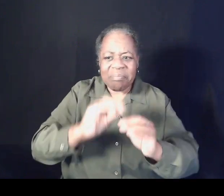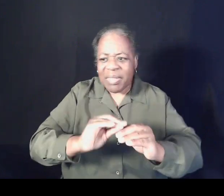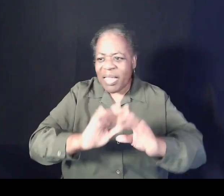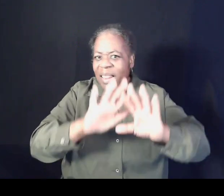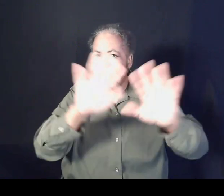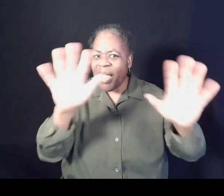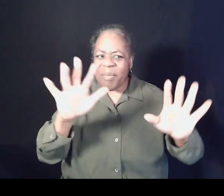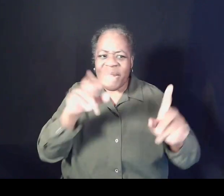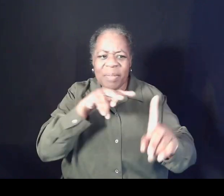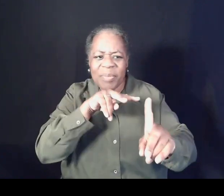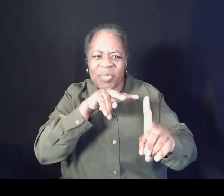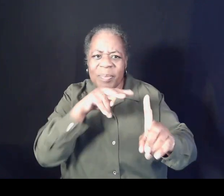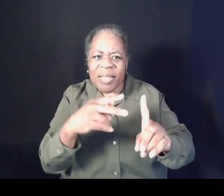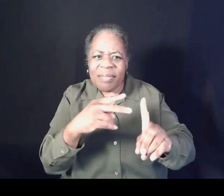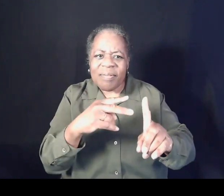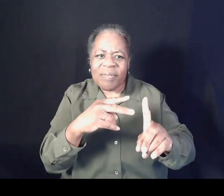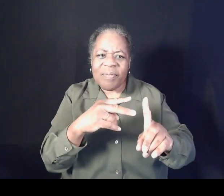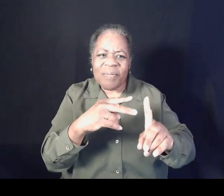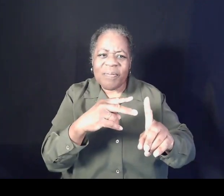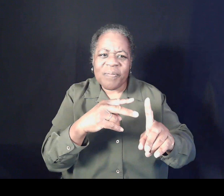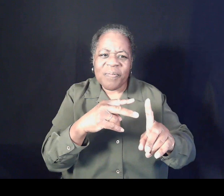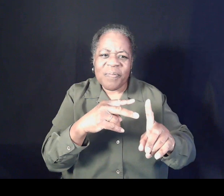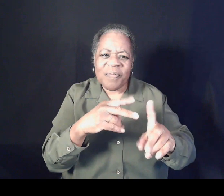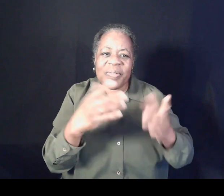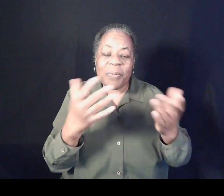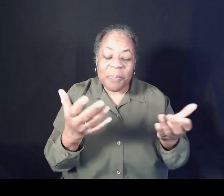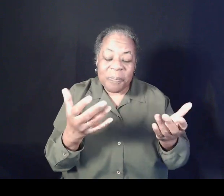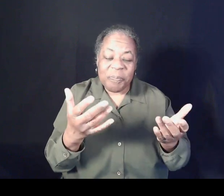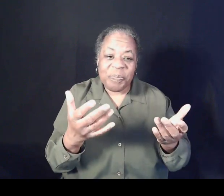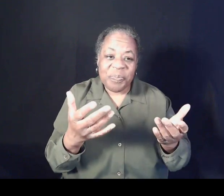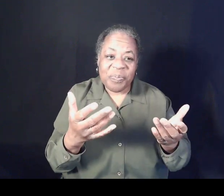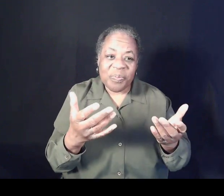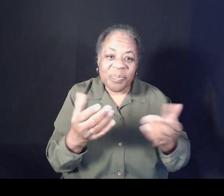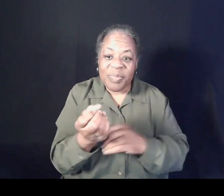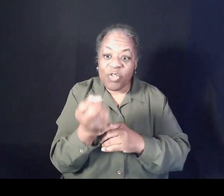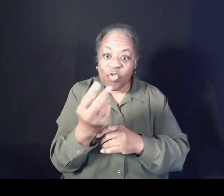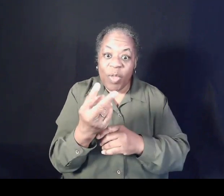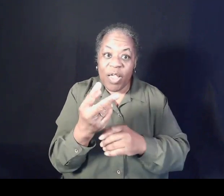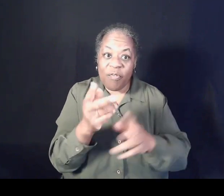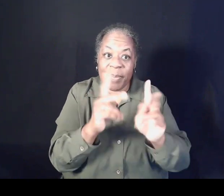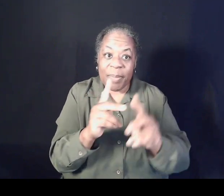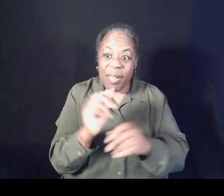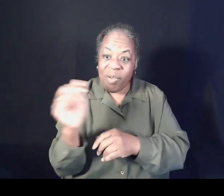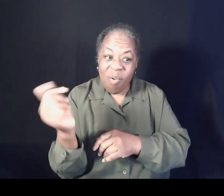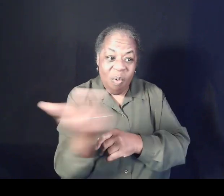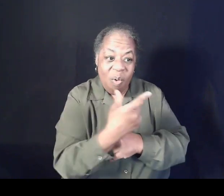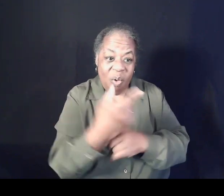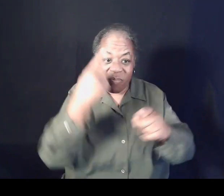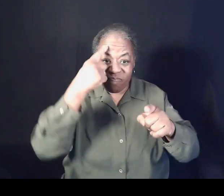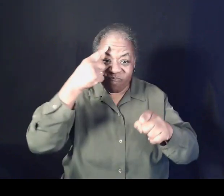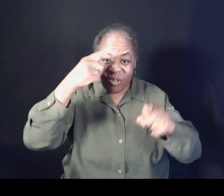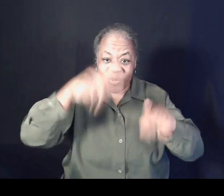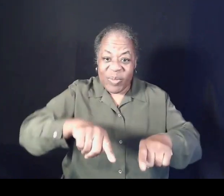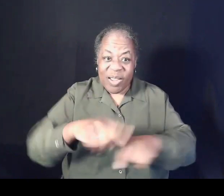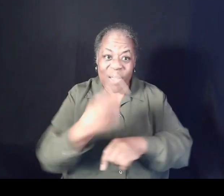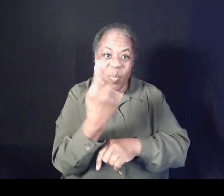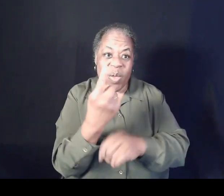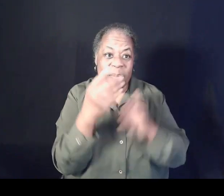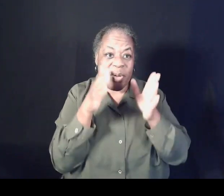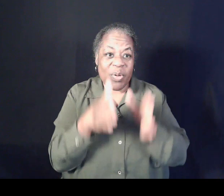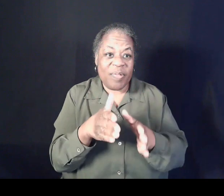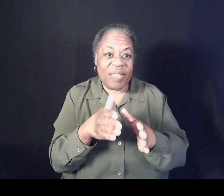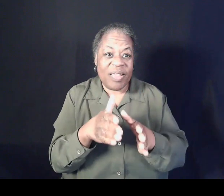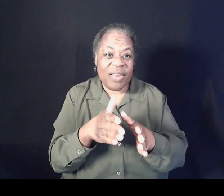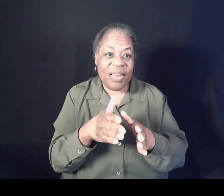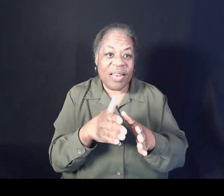perspective. And to make a long story short, 12 people found themselves agreeing on one person. No